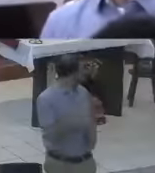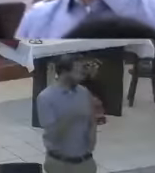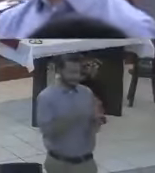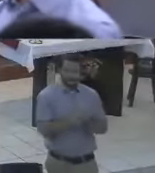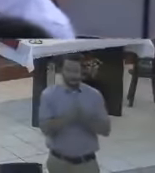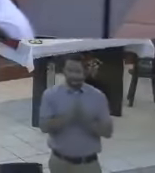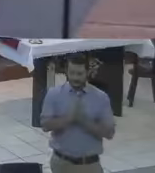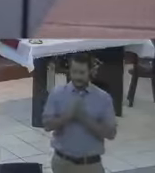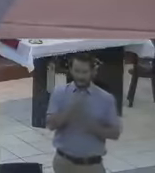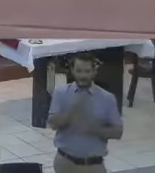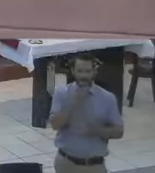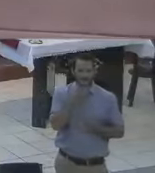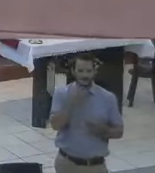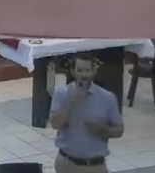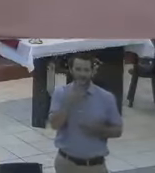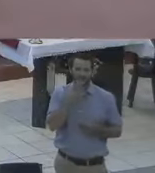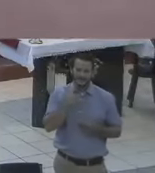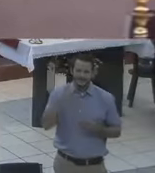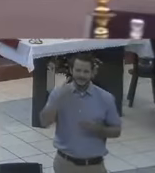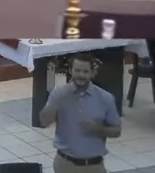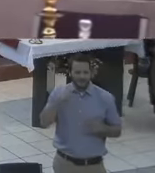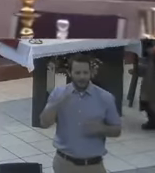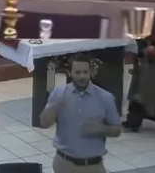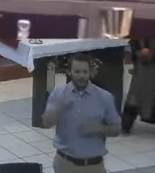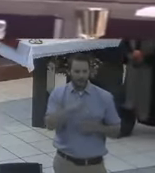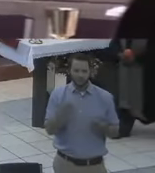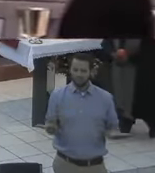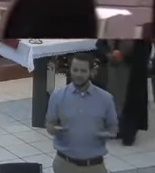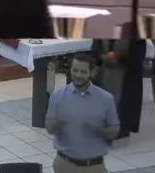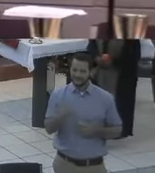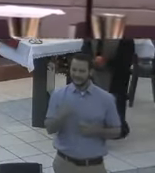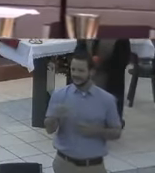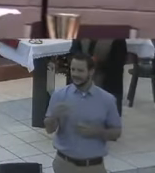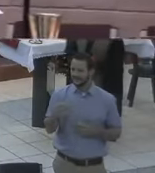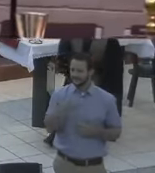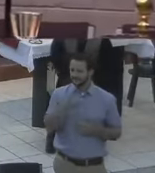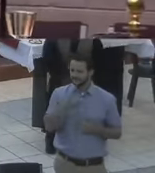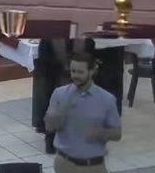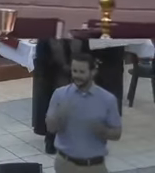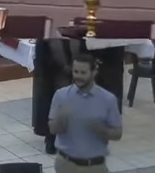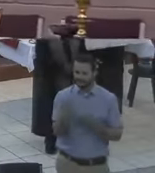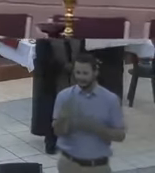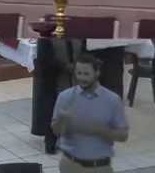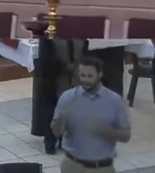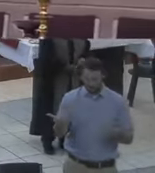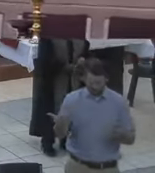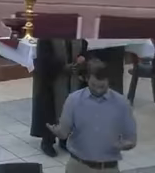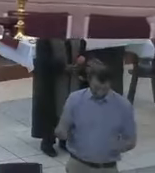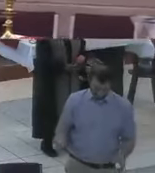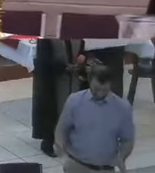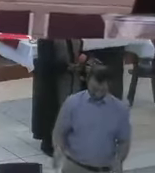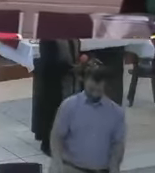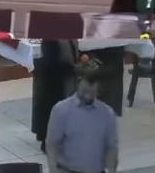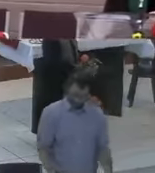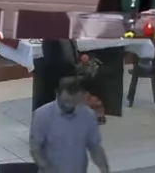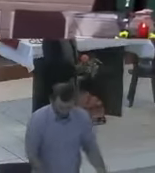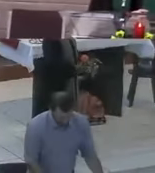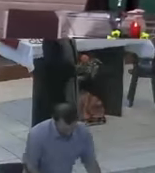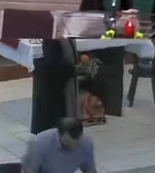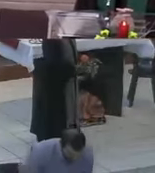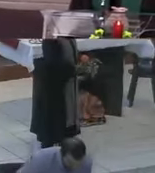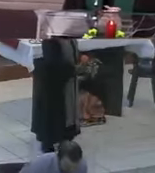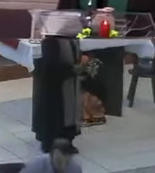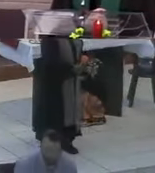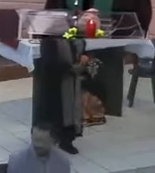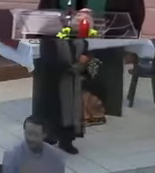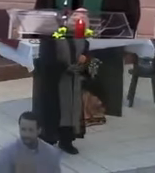And thank you for the sweet sound of your presence and your song this morning. Thank you, and you may be seated. We are so grateful that you are here today